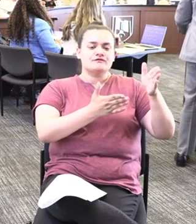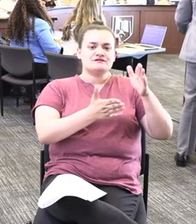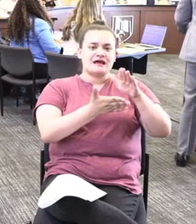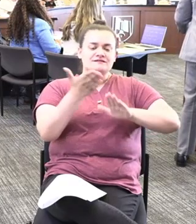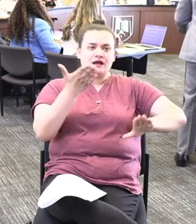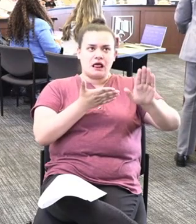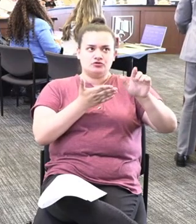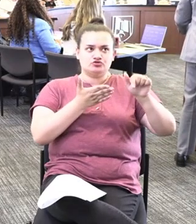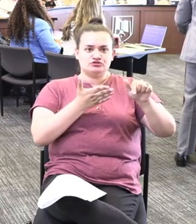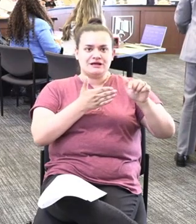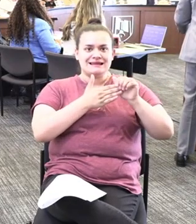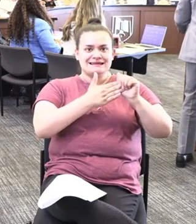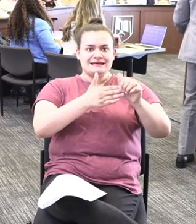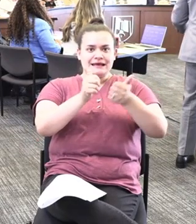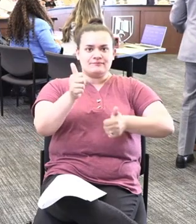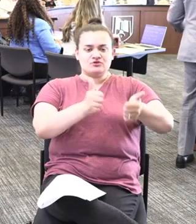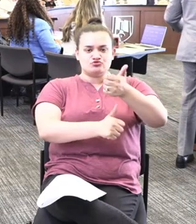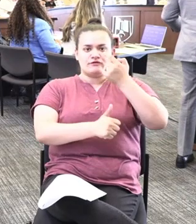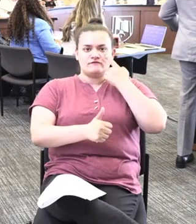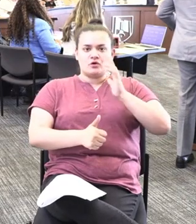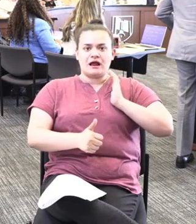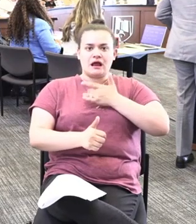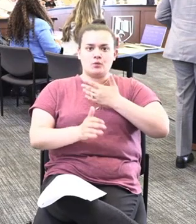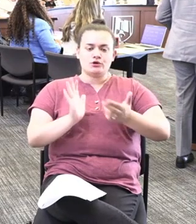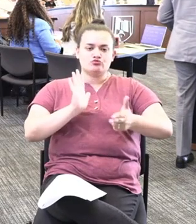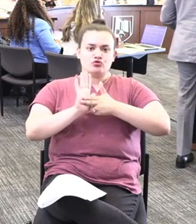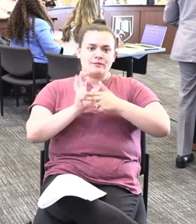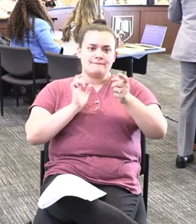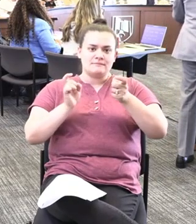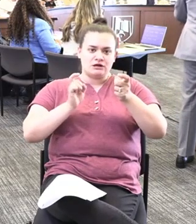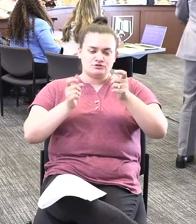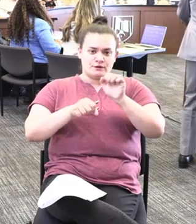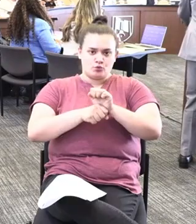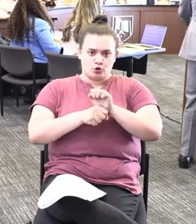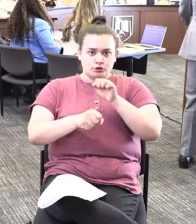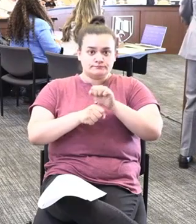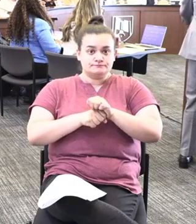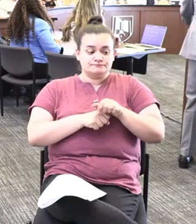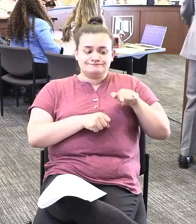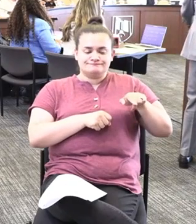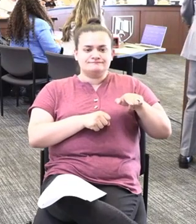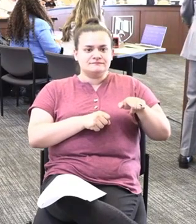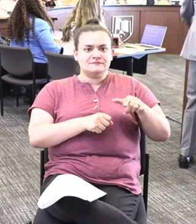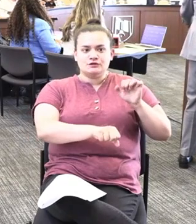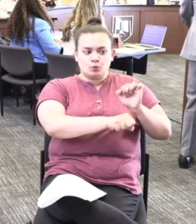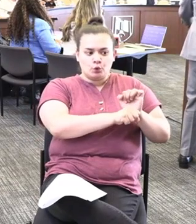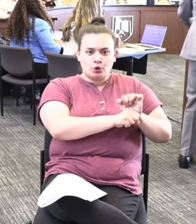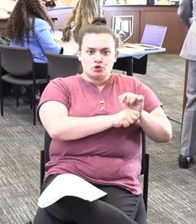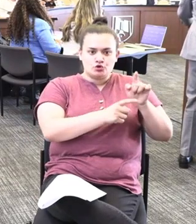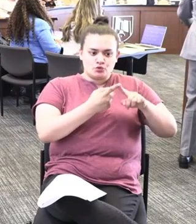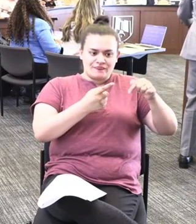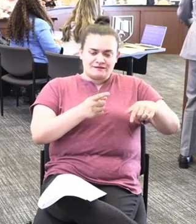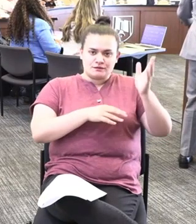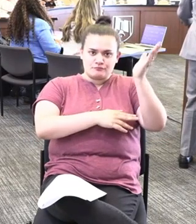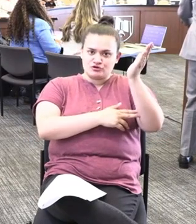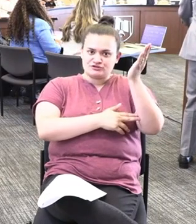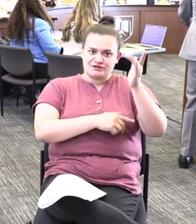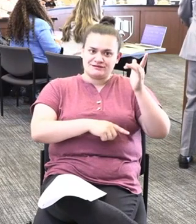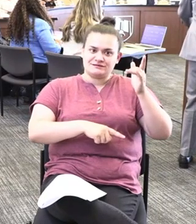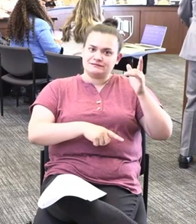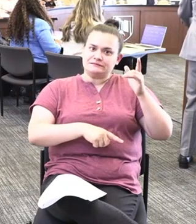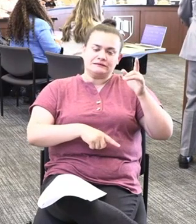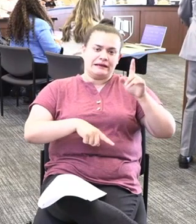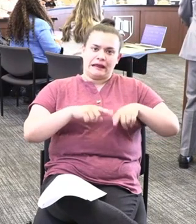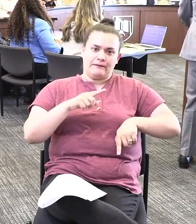college's lead administrator for our enrollment management work. His contribution to this presentation can't be